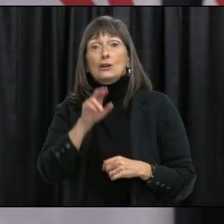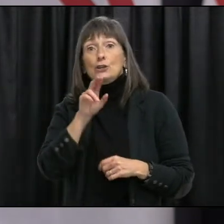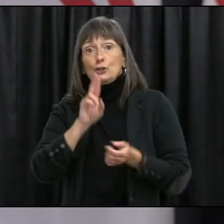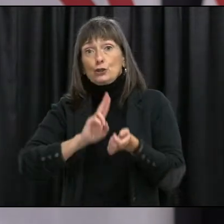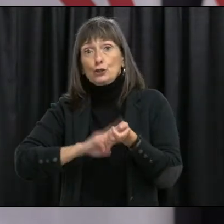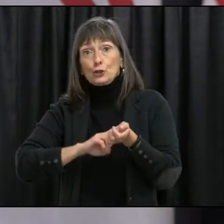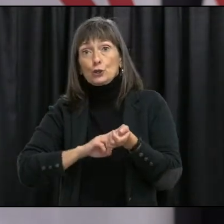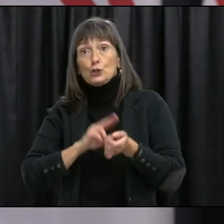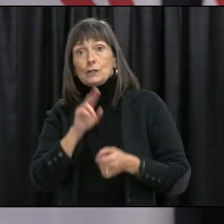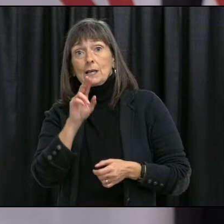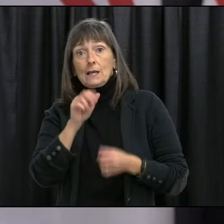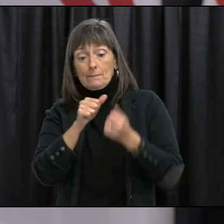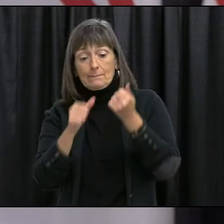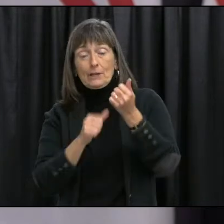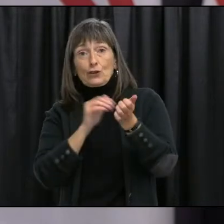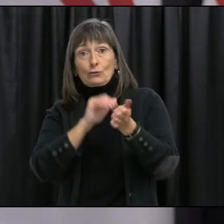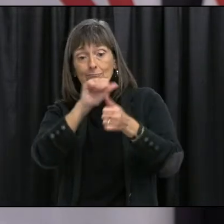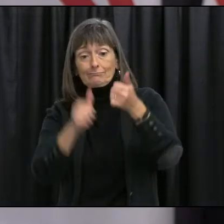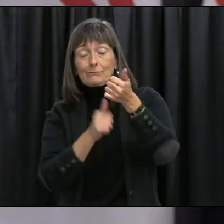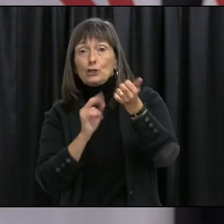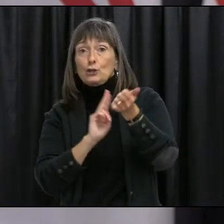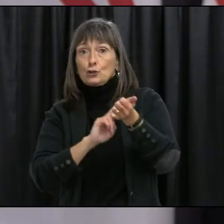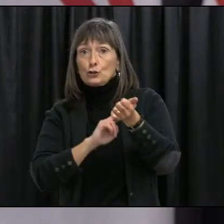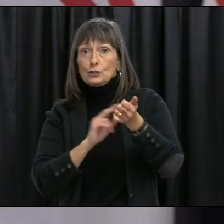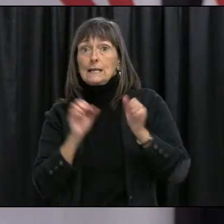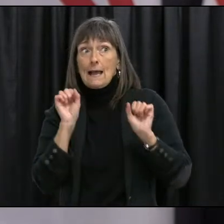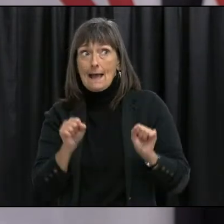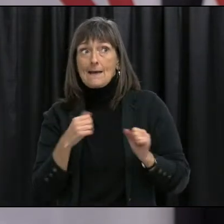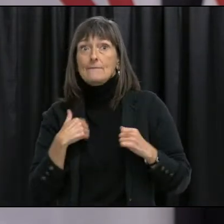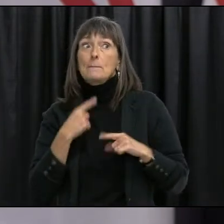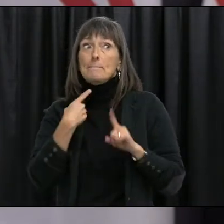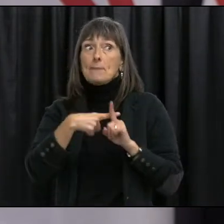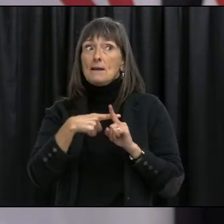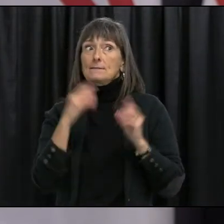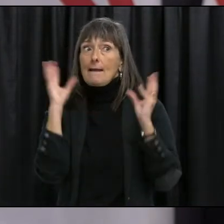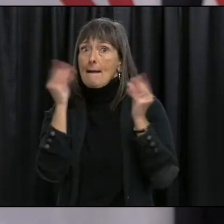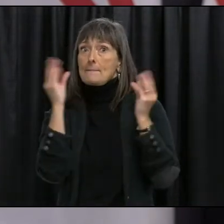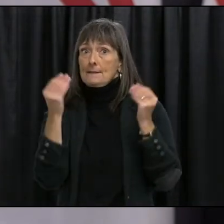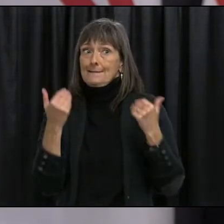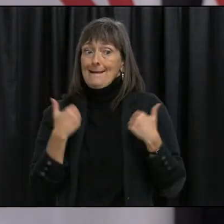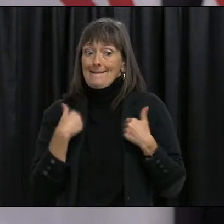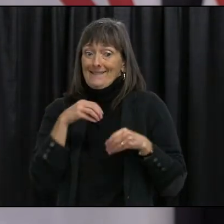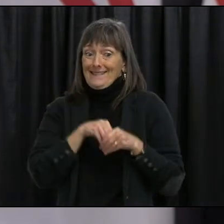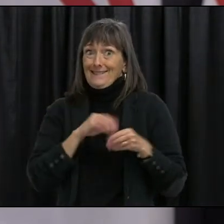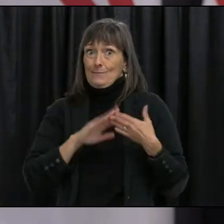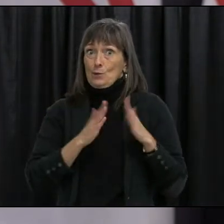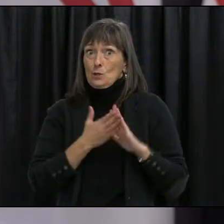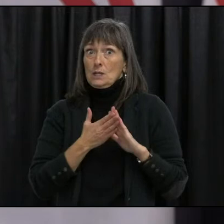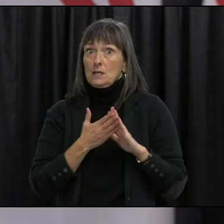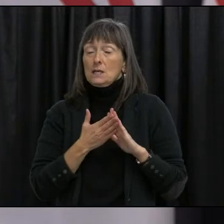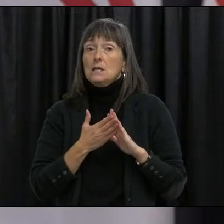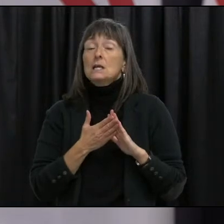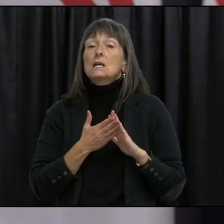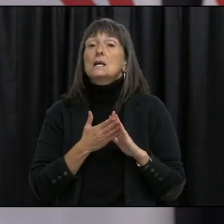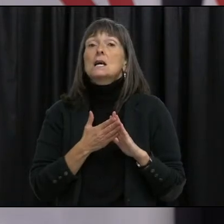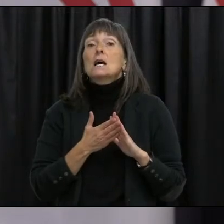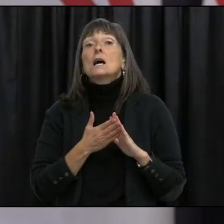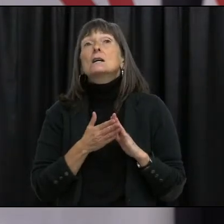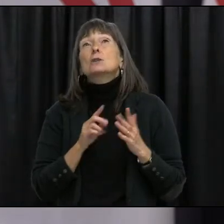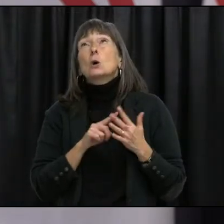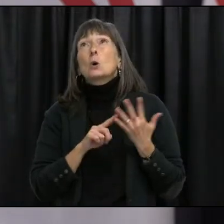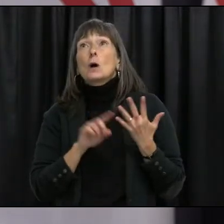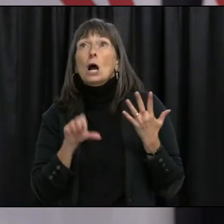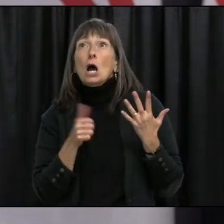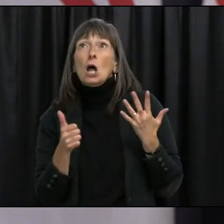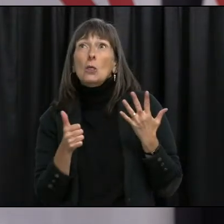it. And they have an ambulance in the community. And the next nearest 24-hour service from a healthcare point of view